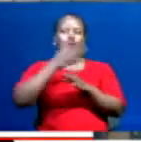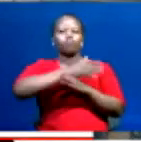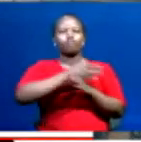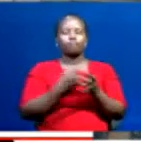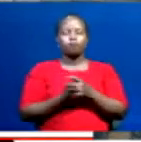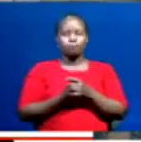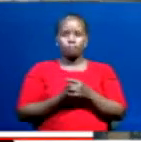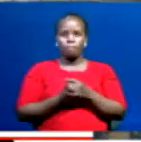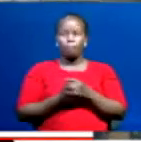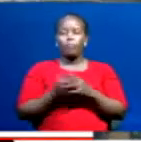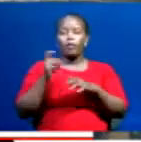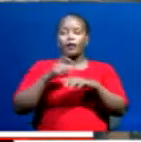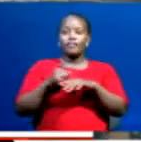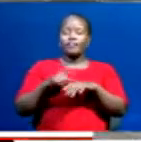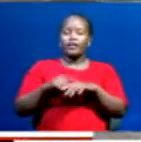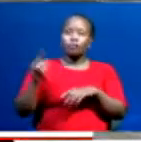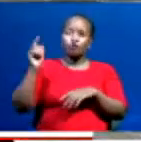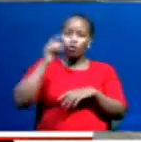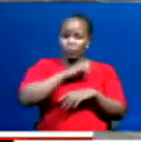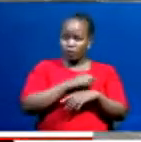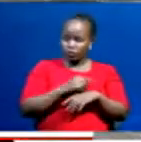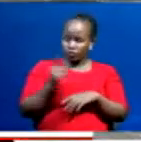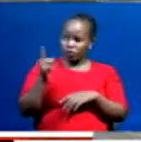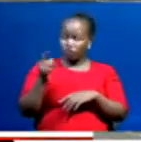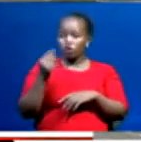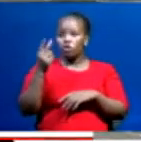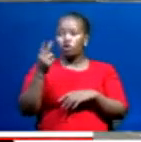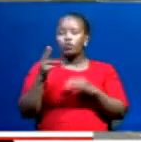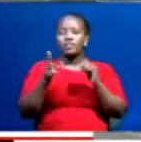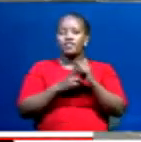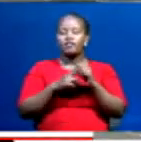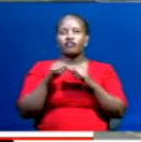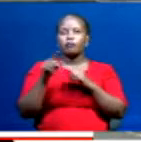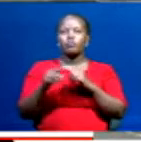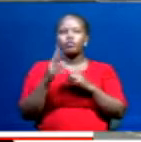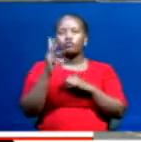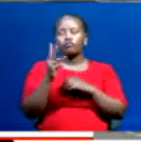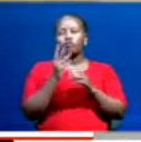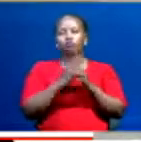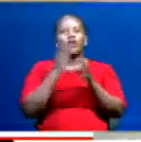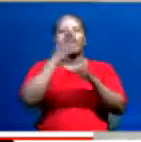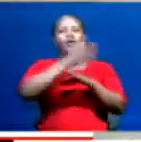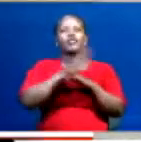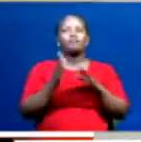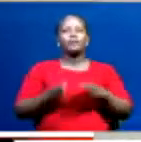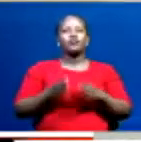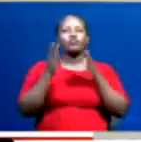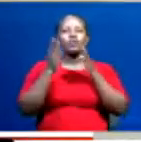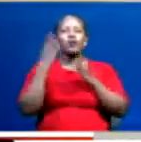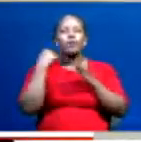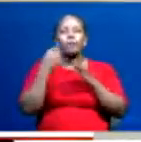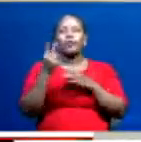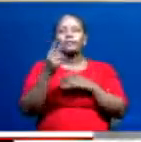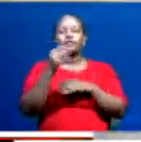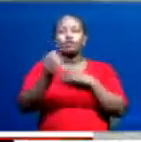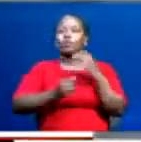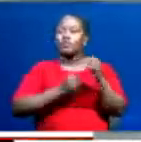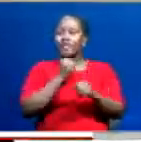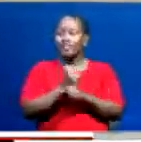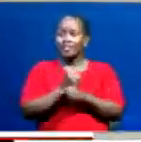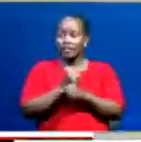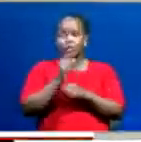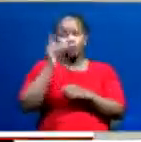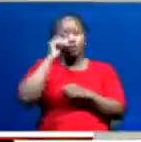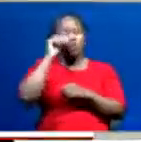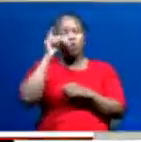Since the completion of the 27.4-kilometer Nairobi Expressway 2 years ago, Mombasa Road has become impassable